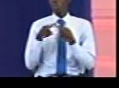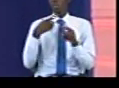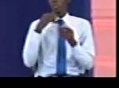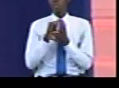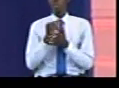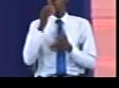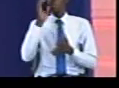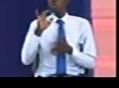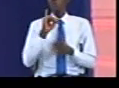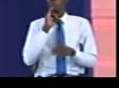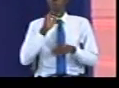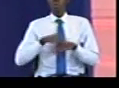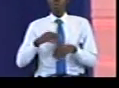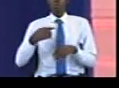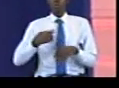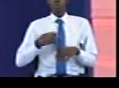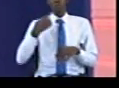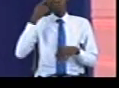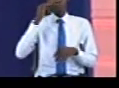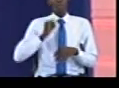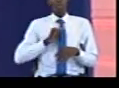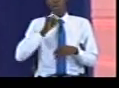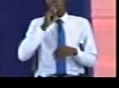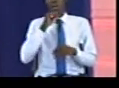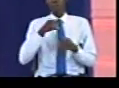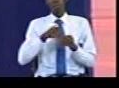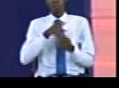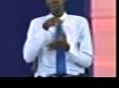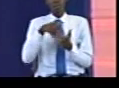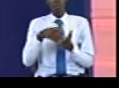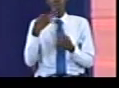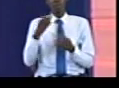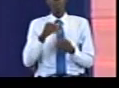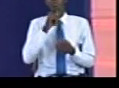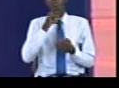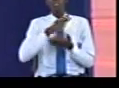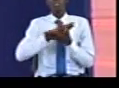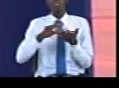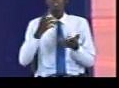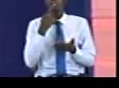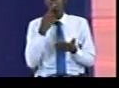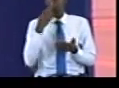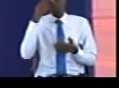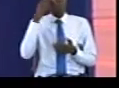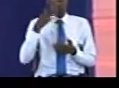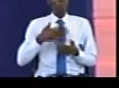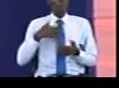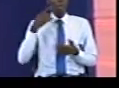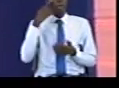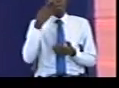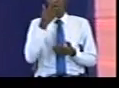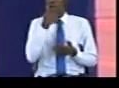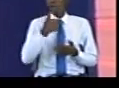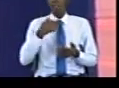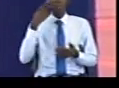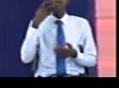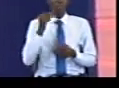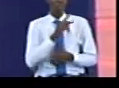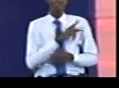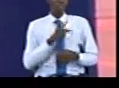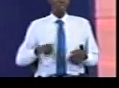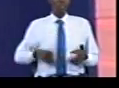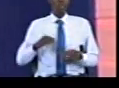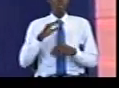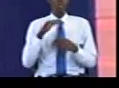I dwell in the midst of a people of unclean lips, for mine eyes have seen the King, the Lord of hosts. Then